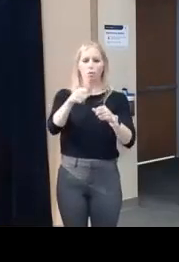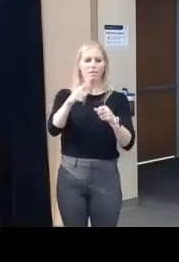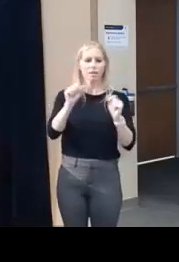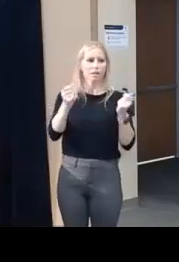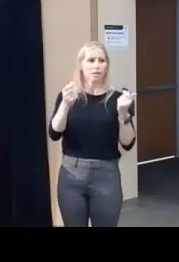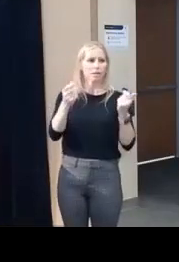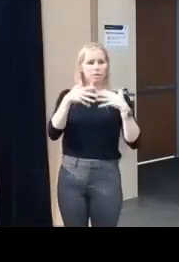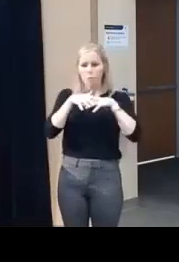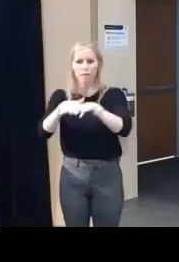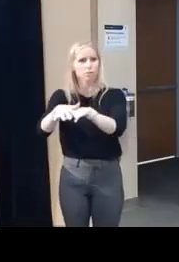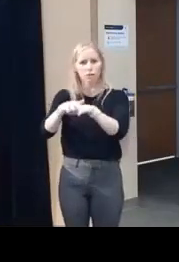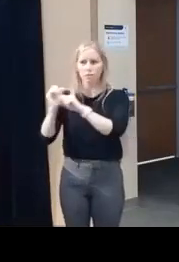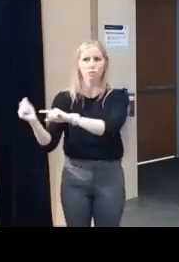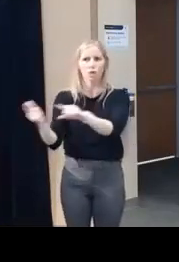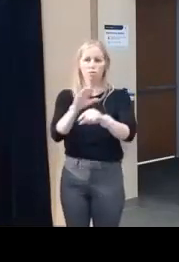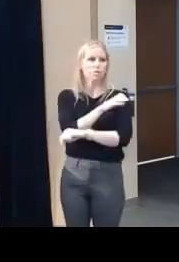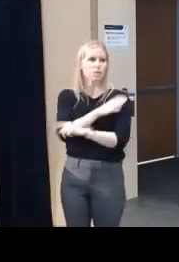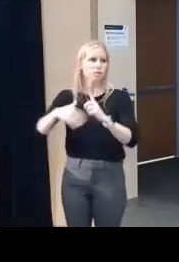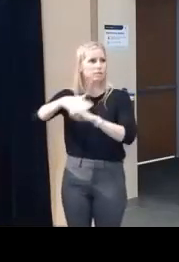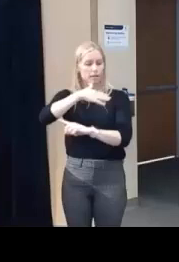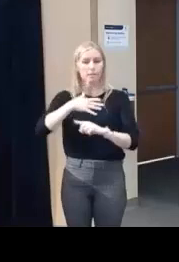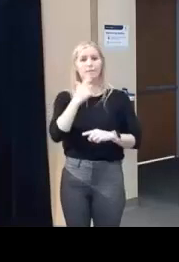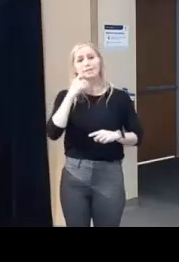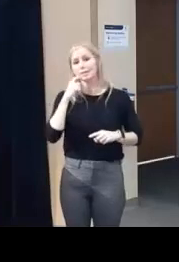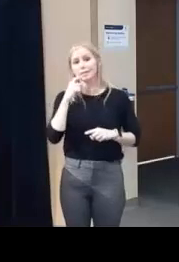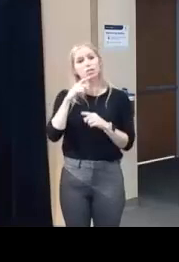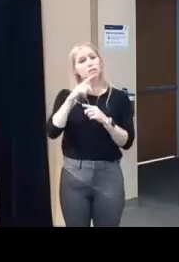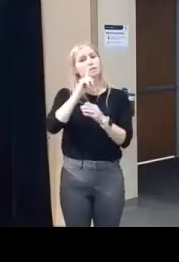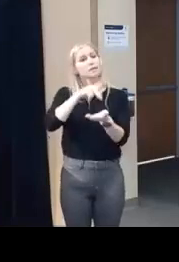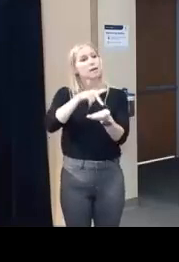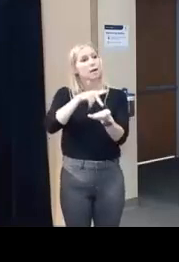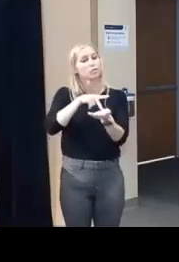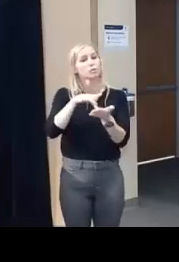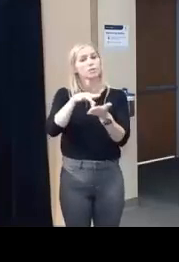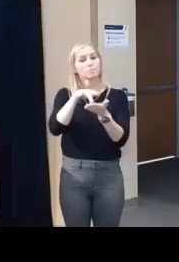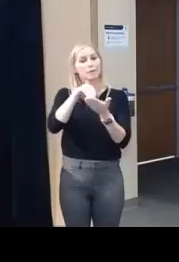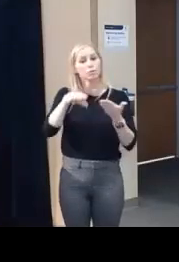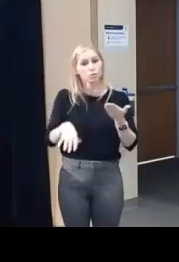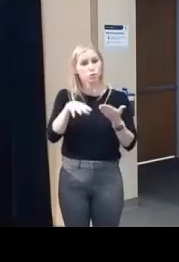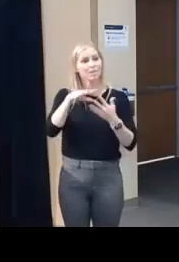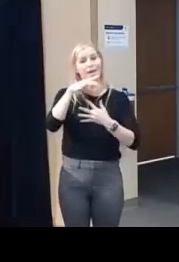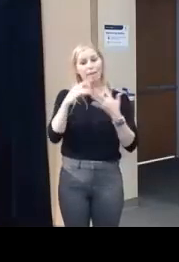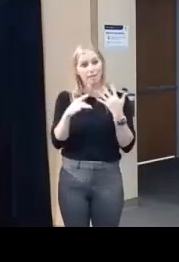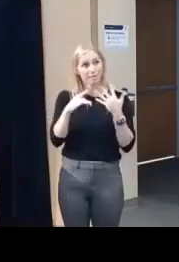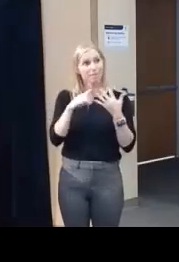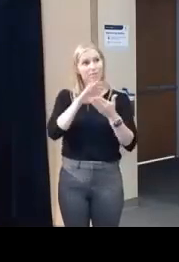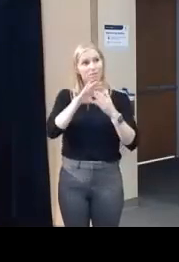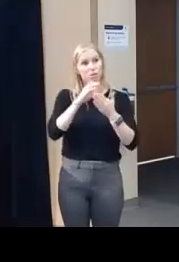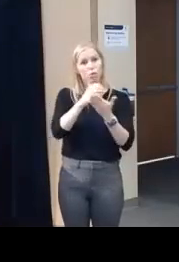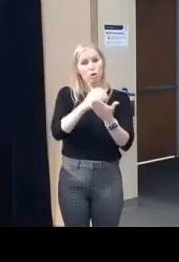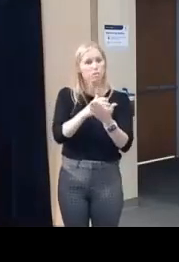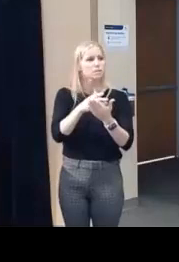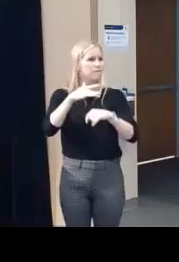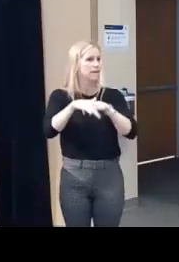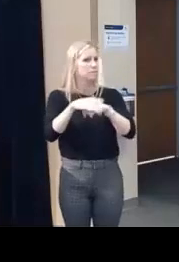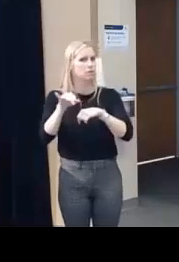clinical settings. We also have an addiction psychiatry medical student elective that is available by request. And we continue